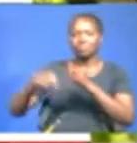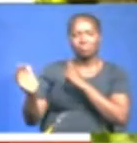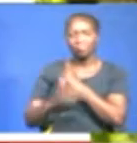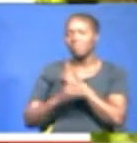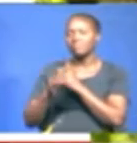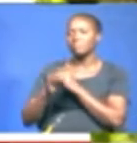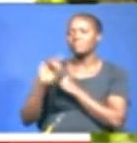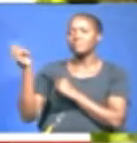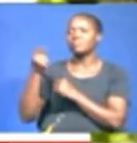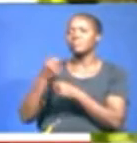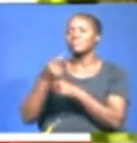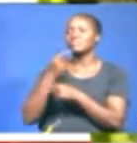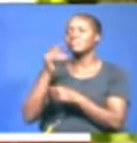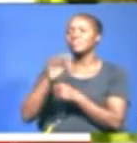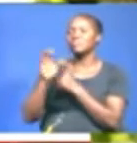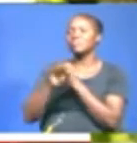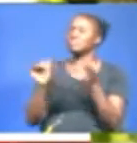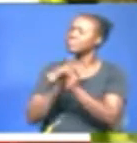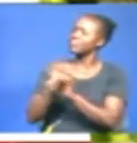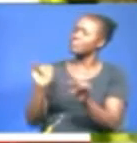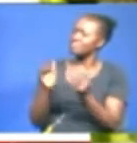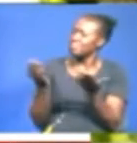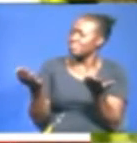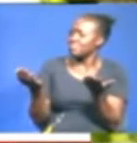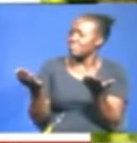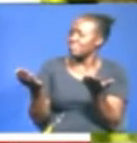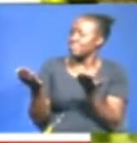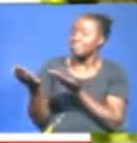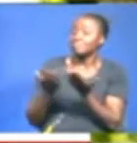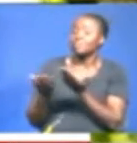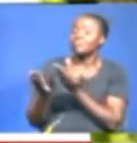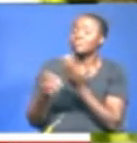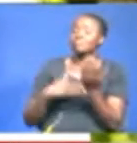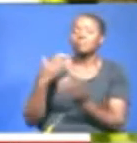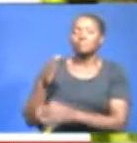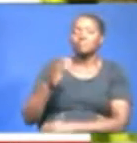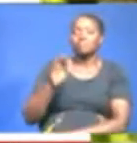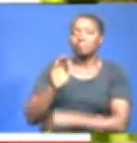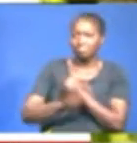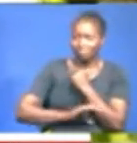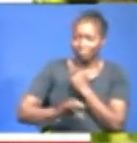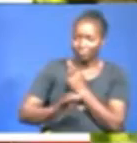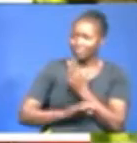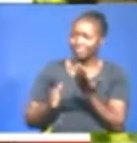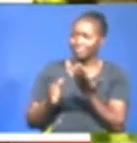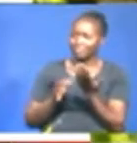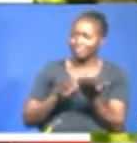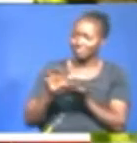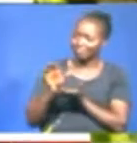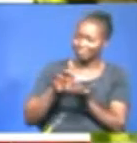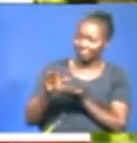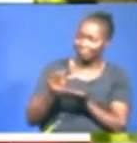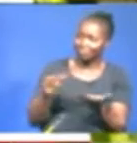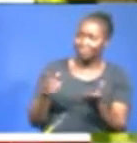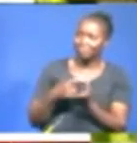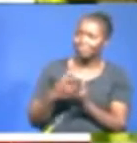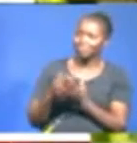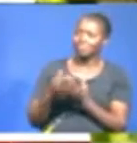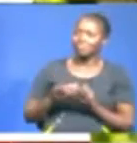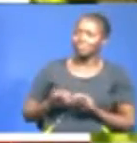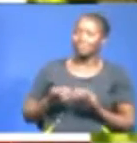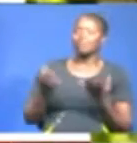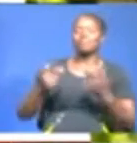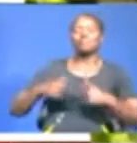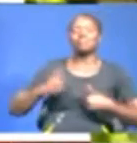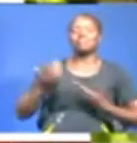and I make sure that the country is clean? I will have served my country. Yeah. And I would have dedicated my services to